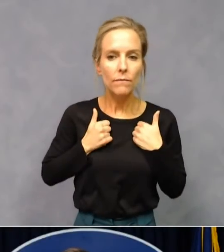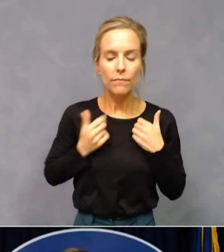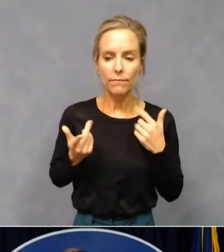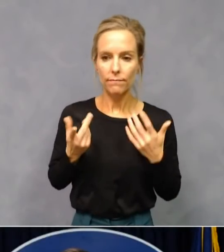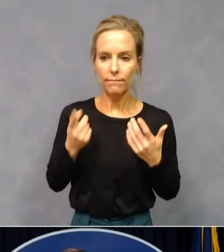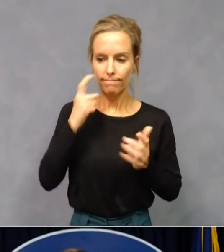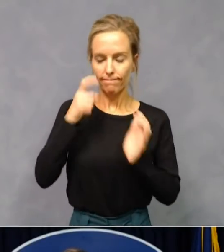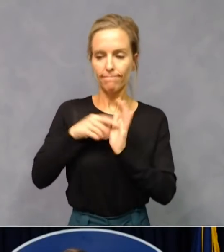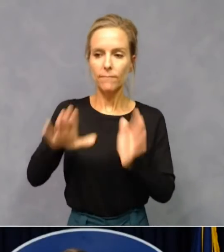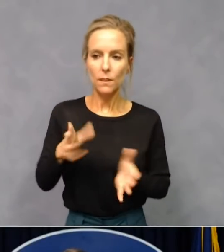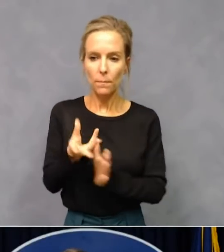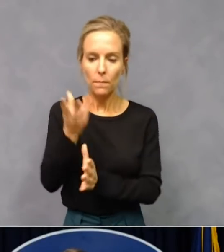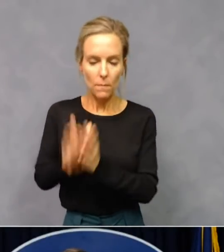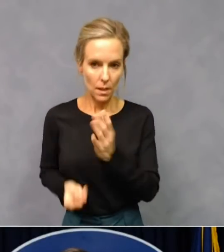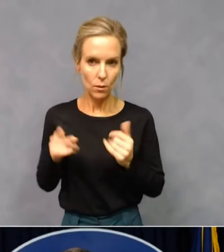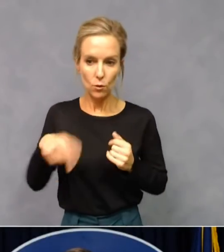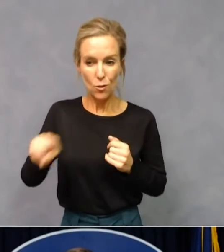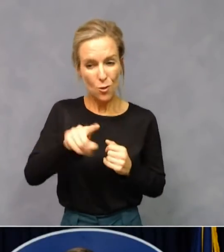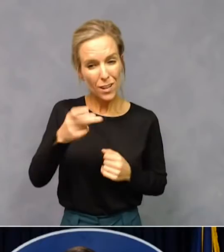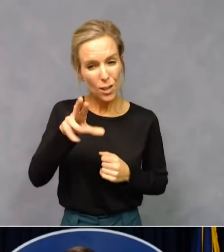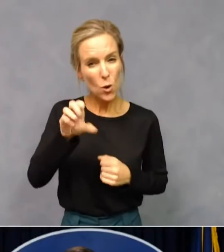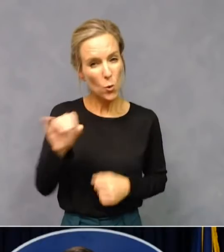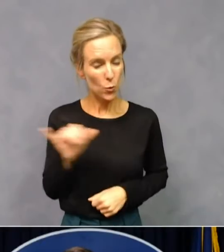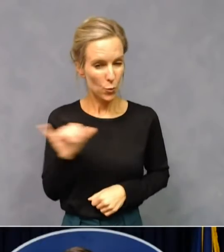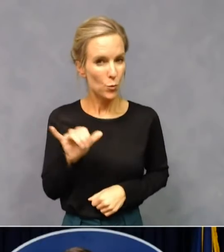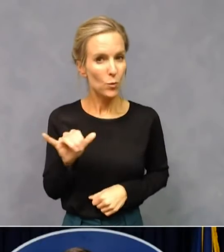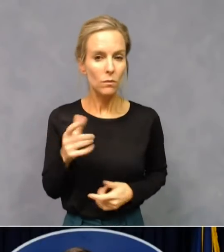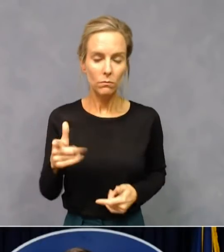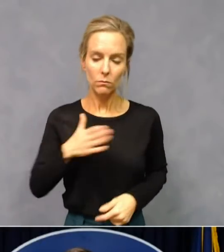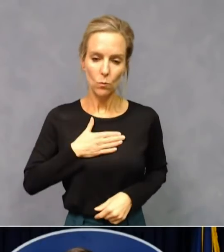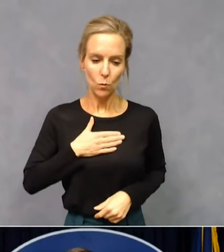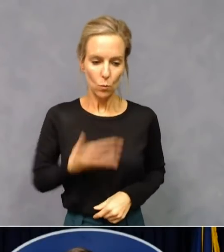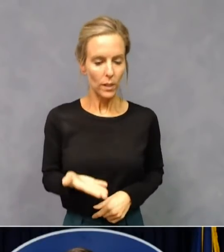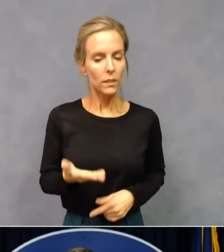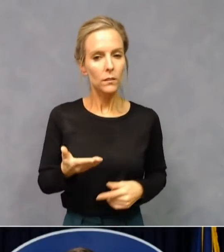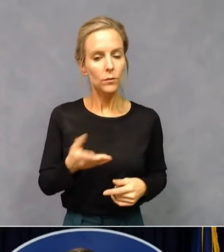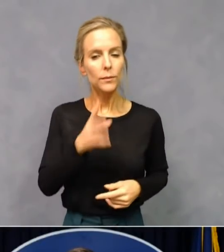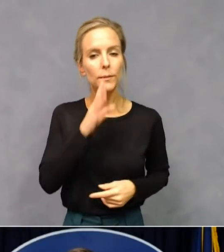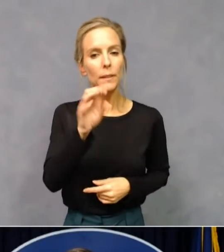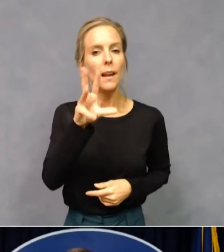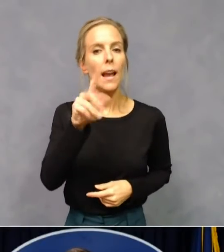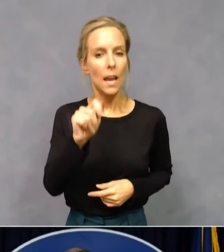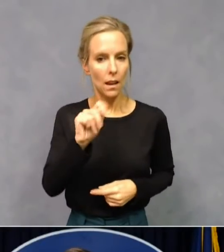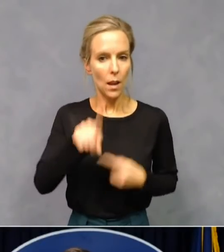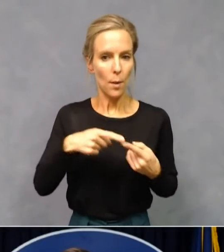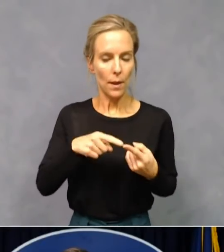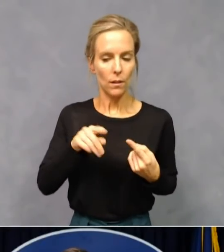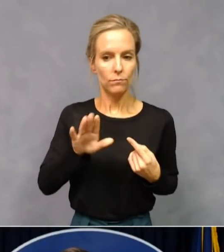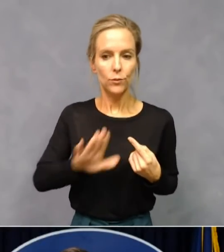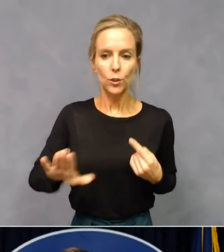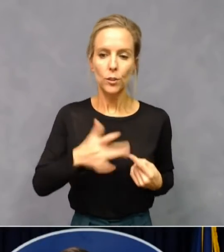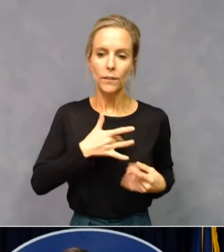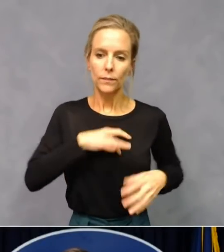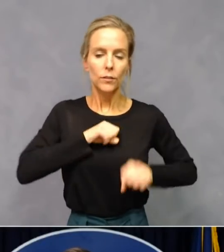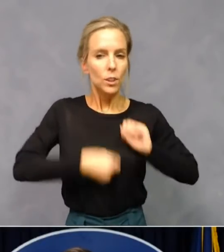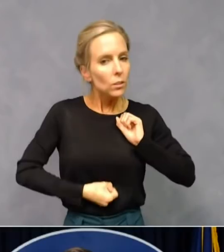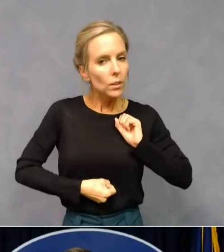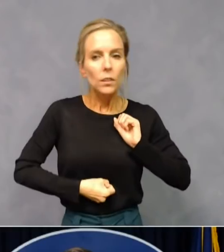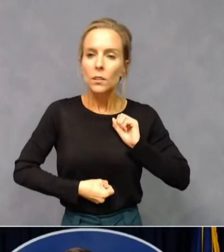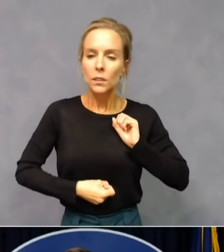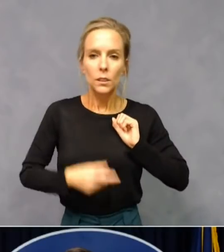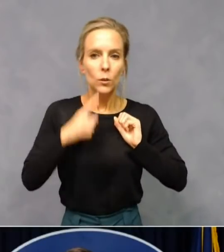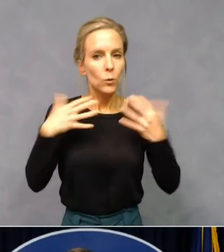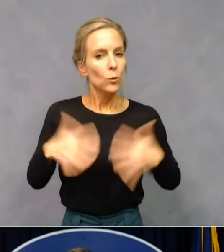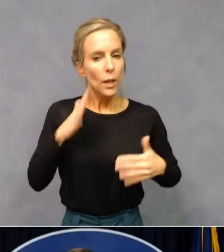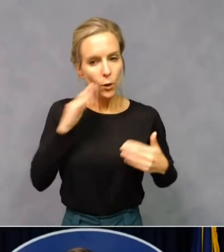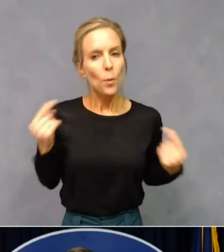all are heroes too, for being willing to speak out about your loss at a time when I know it is most painful, in